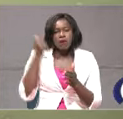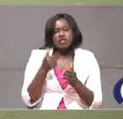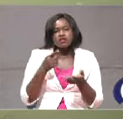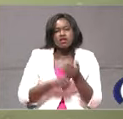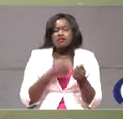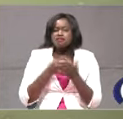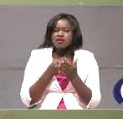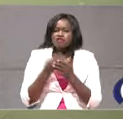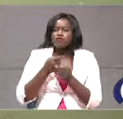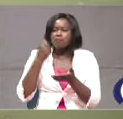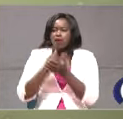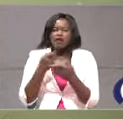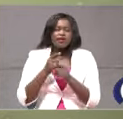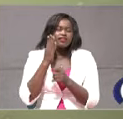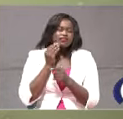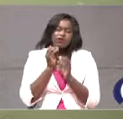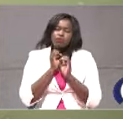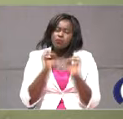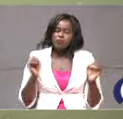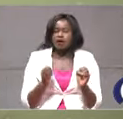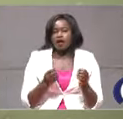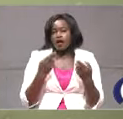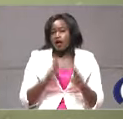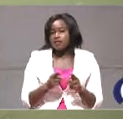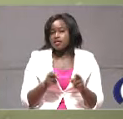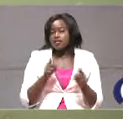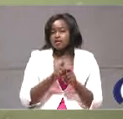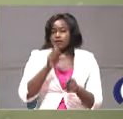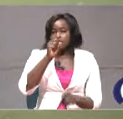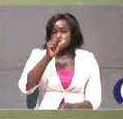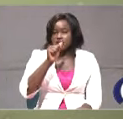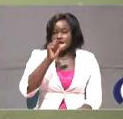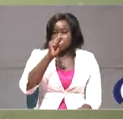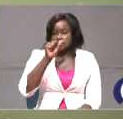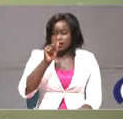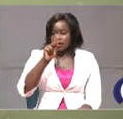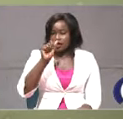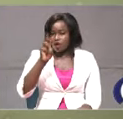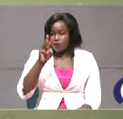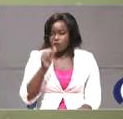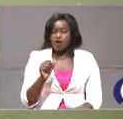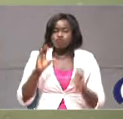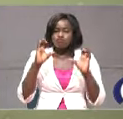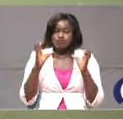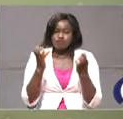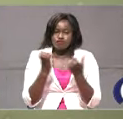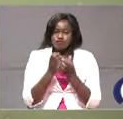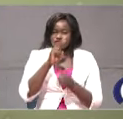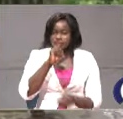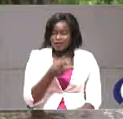without enough experience. This is based on a Sasakawa Global 2000 project evaluation exercise.